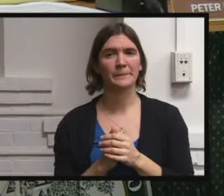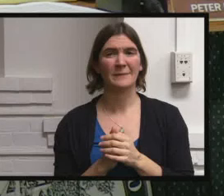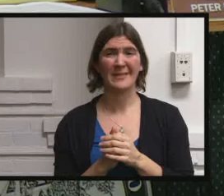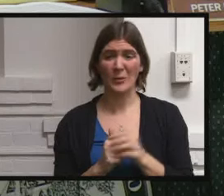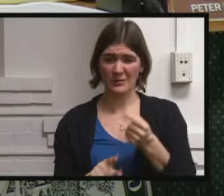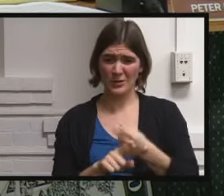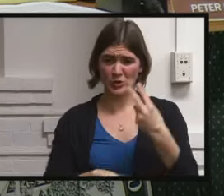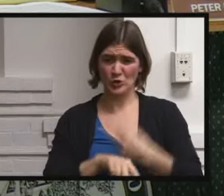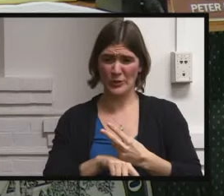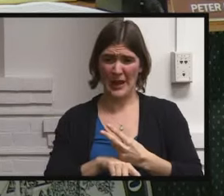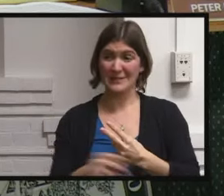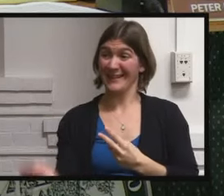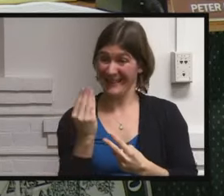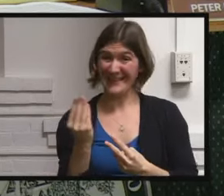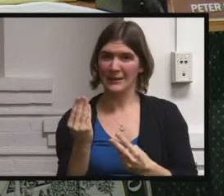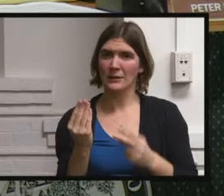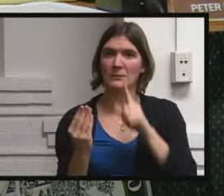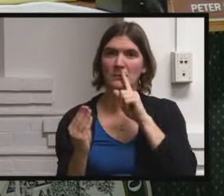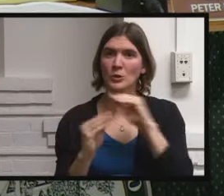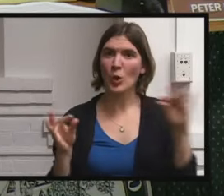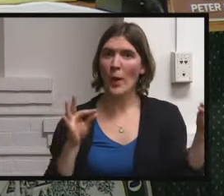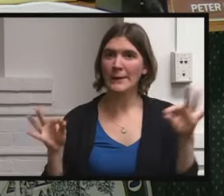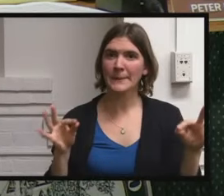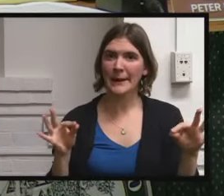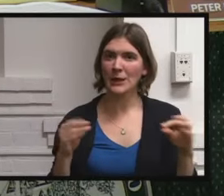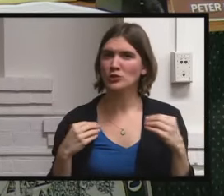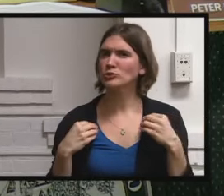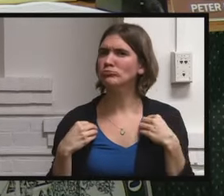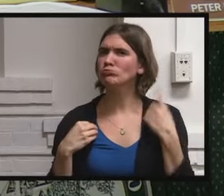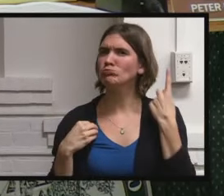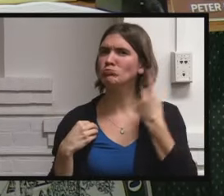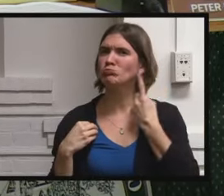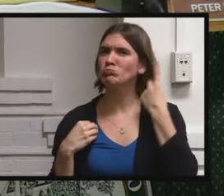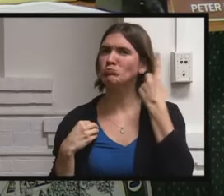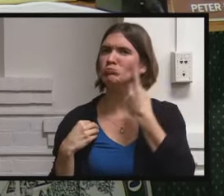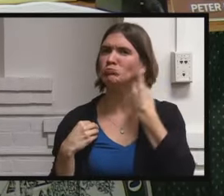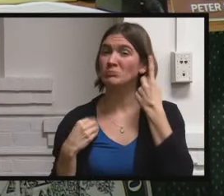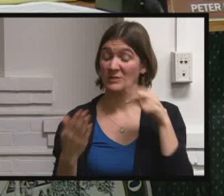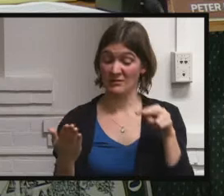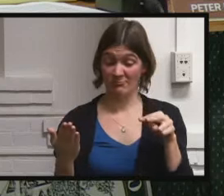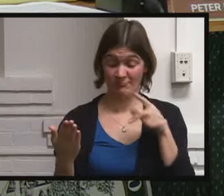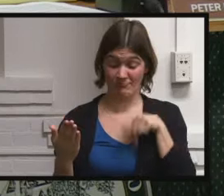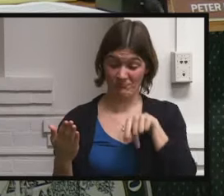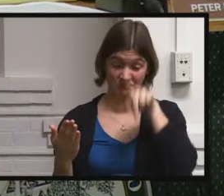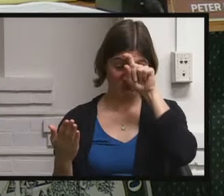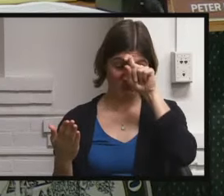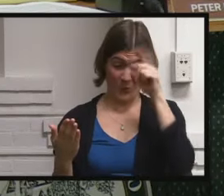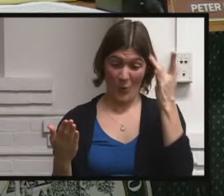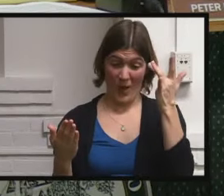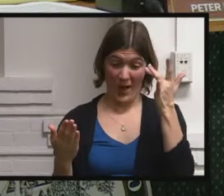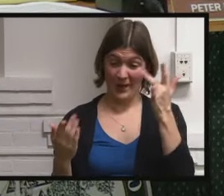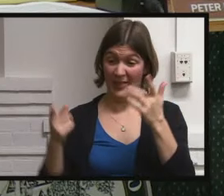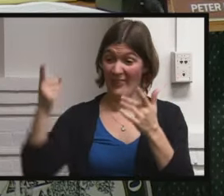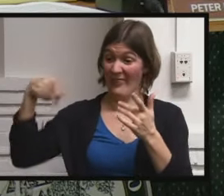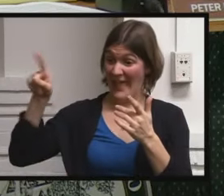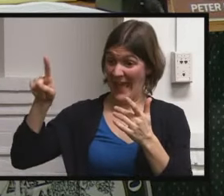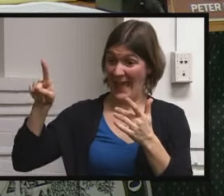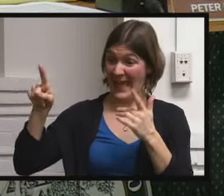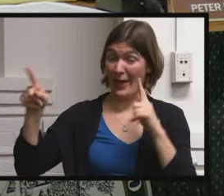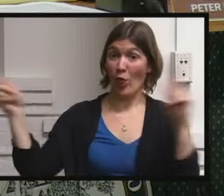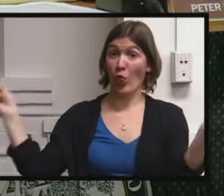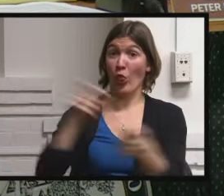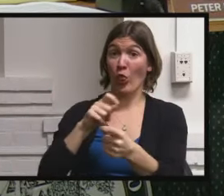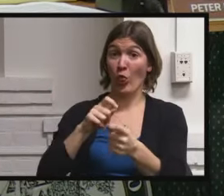two days later with no explanation. And I don't have any way to understand why it is that Wyndham Solid Waste Management